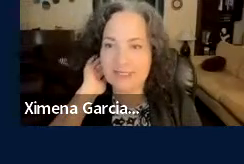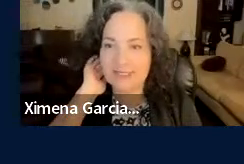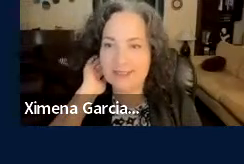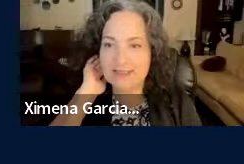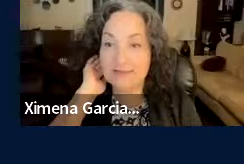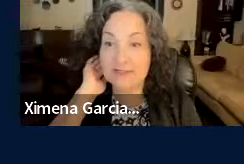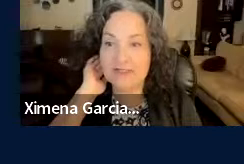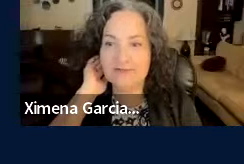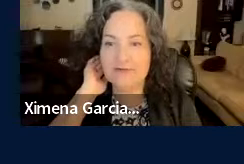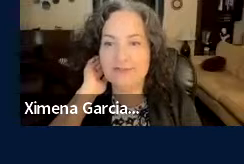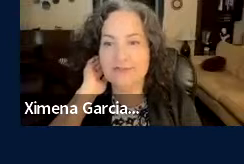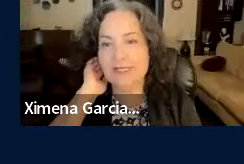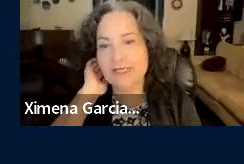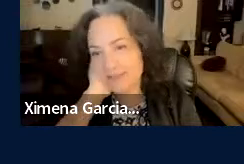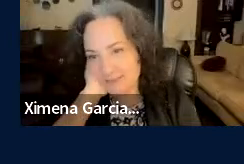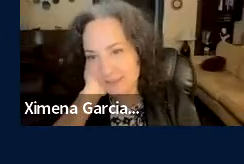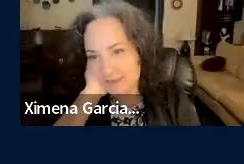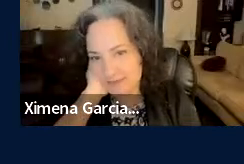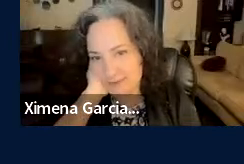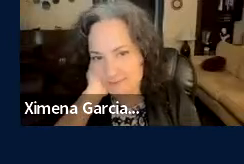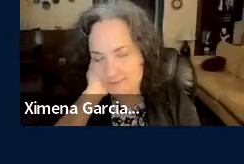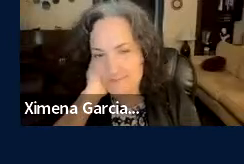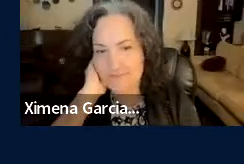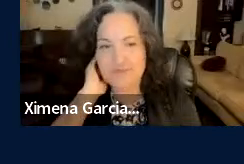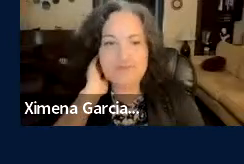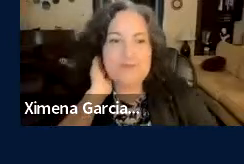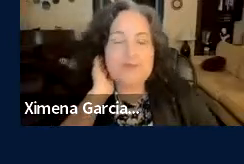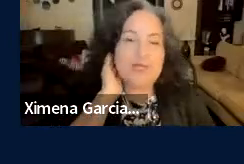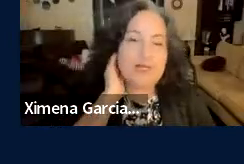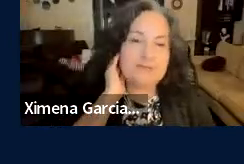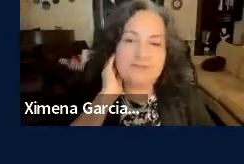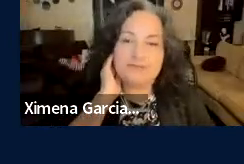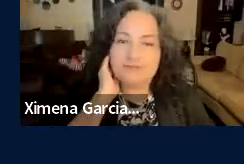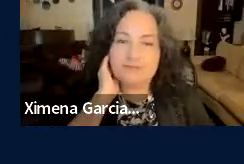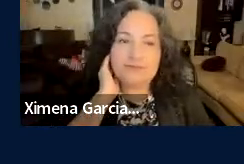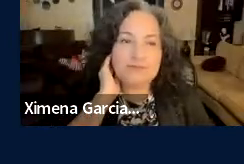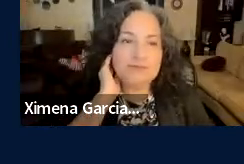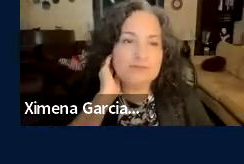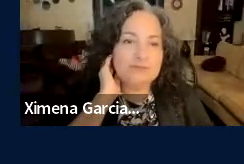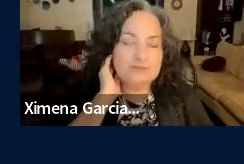today's meeting, especially our featured guest speaker.